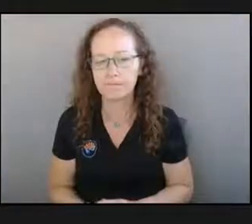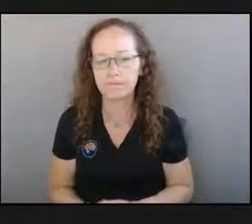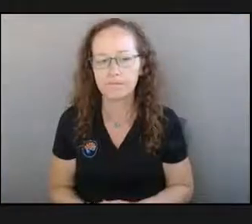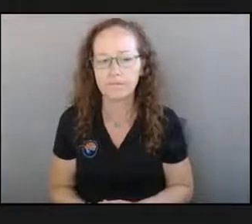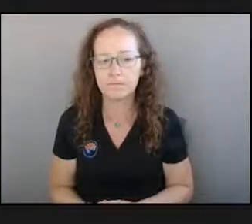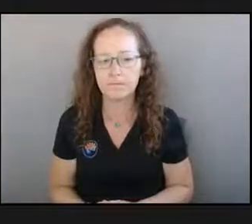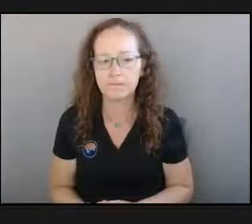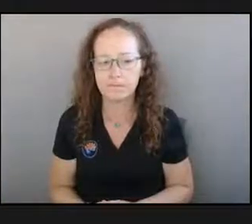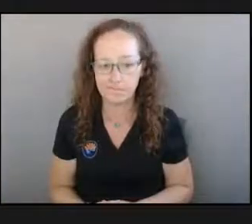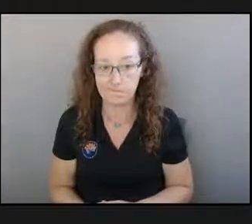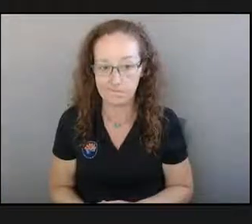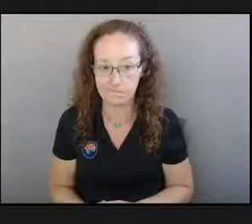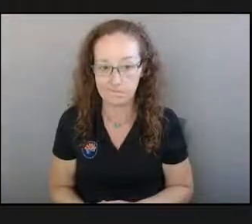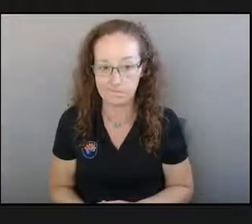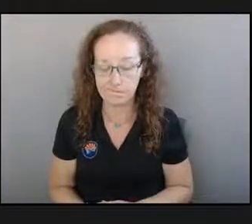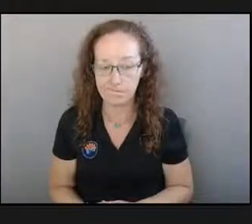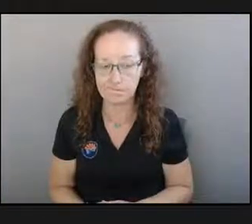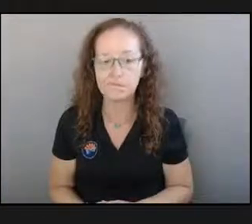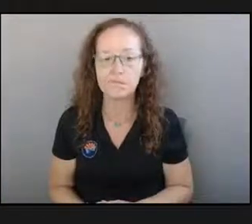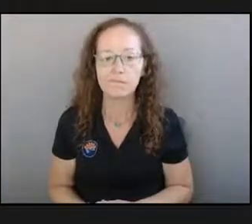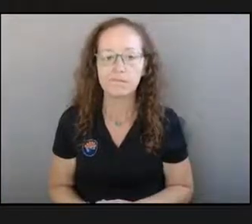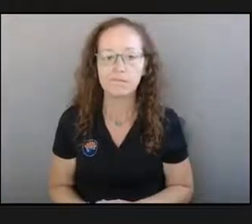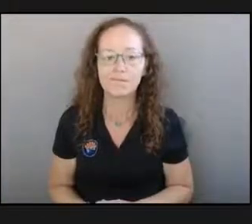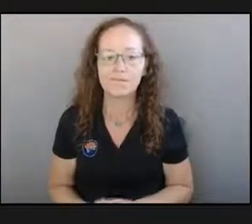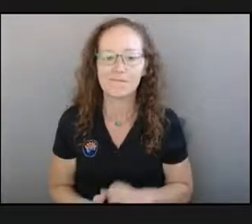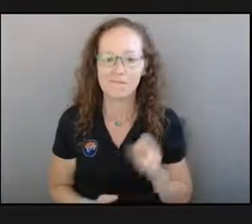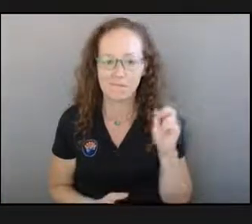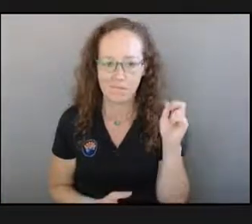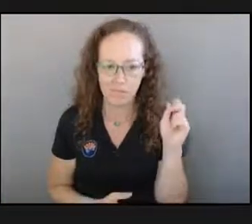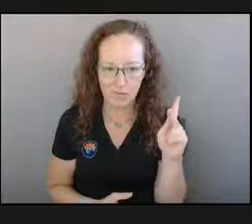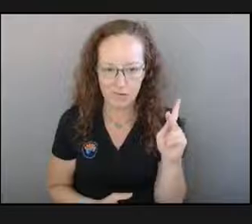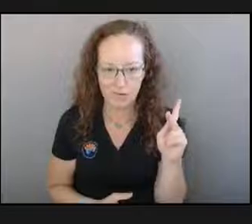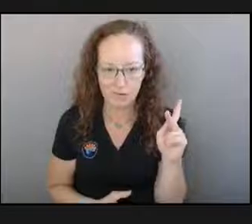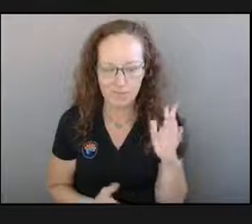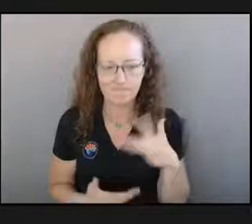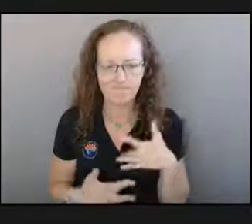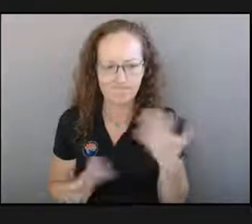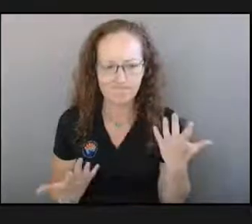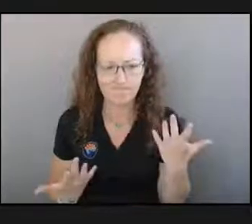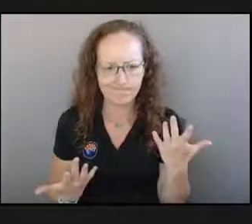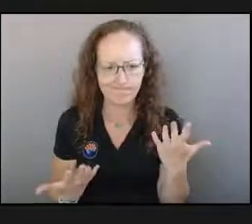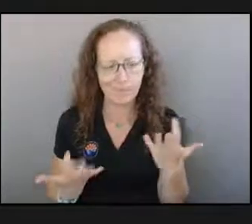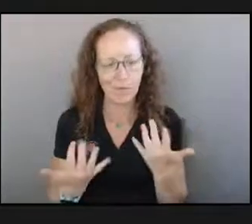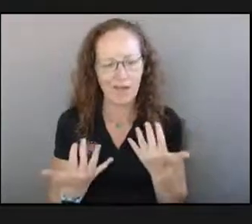There we go. Okay. Let that come up.